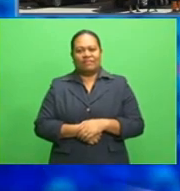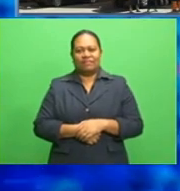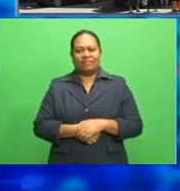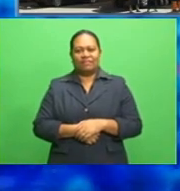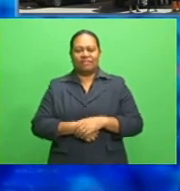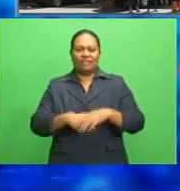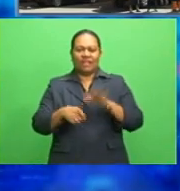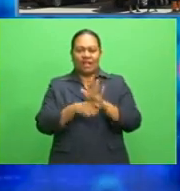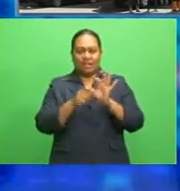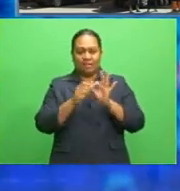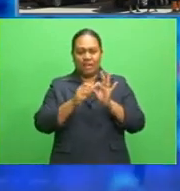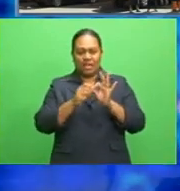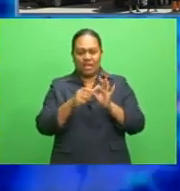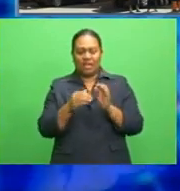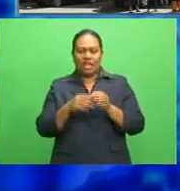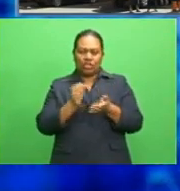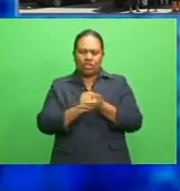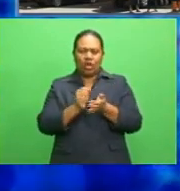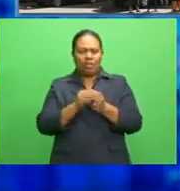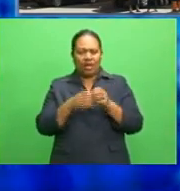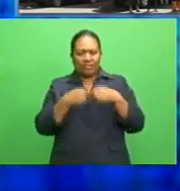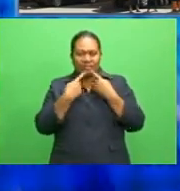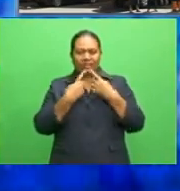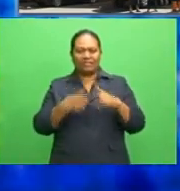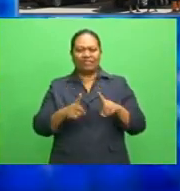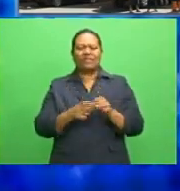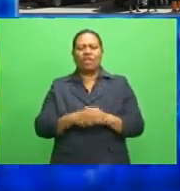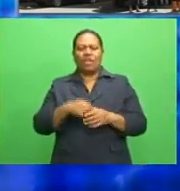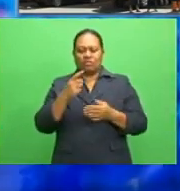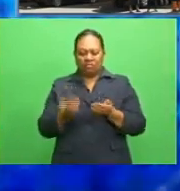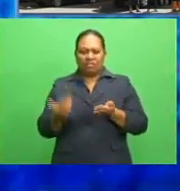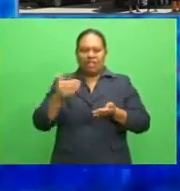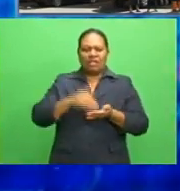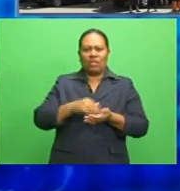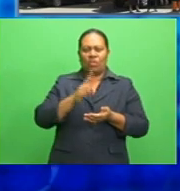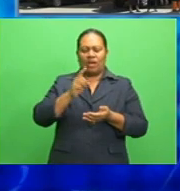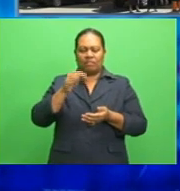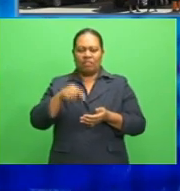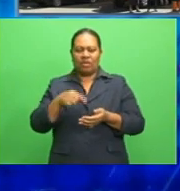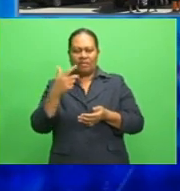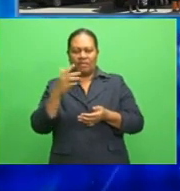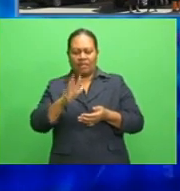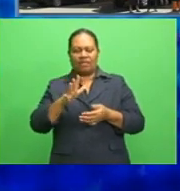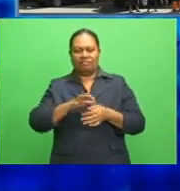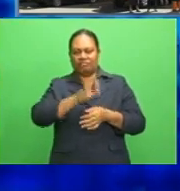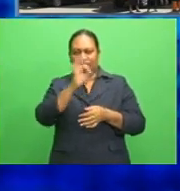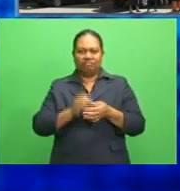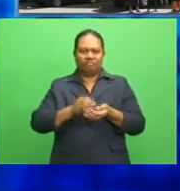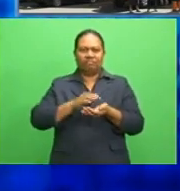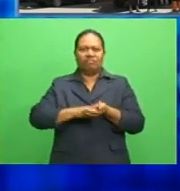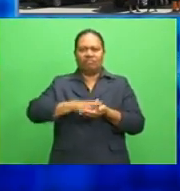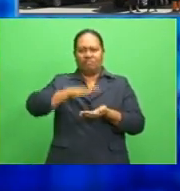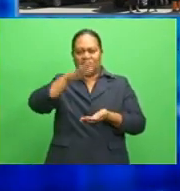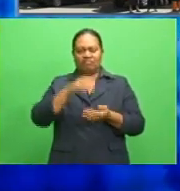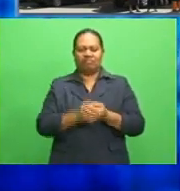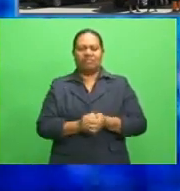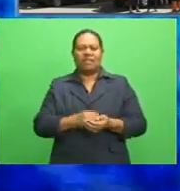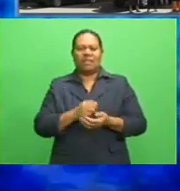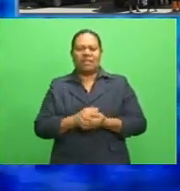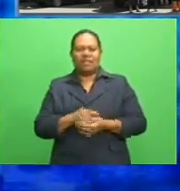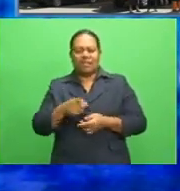RB Patel Group has declared a final dividend of 1.3% per share, amounting to over $1.9 million.